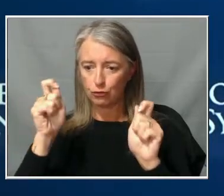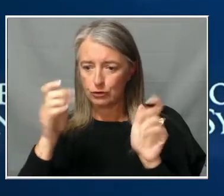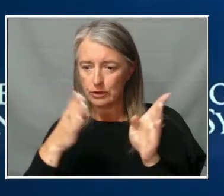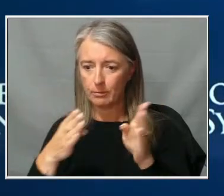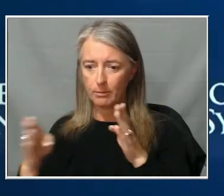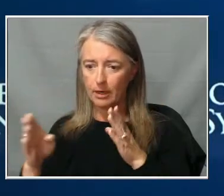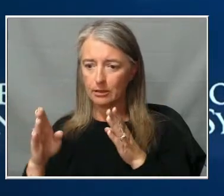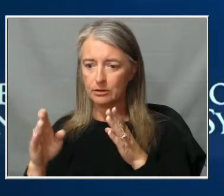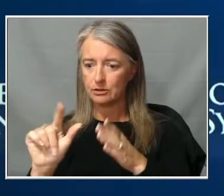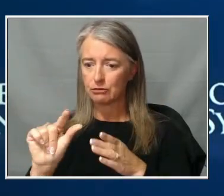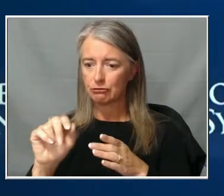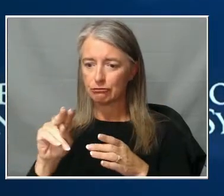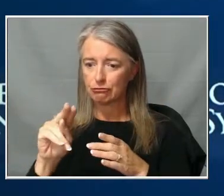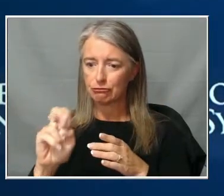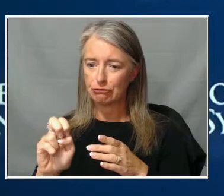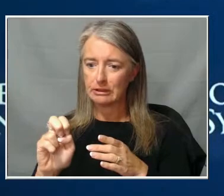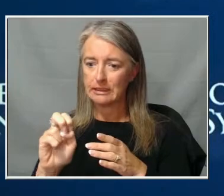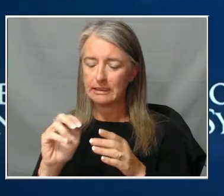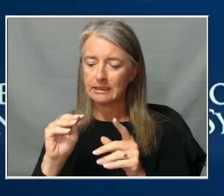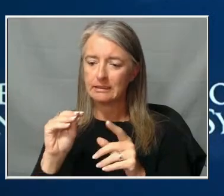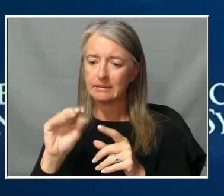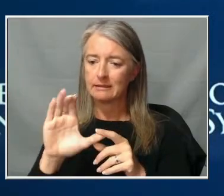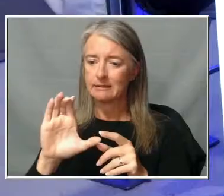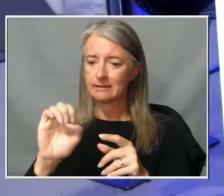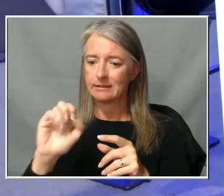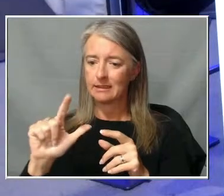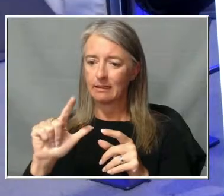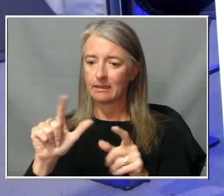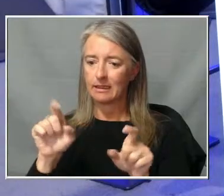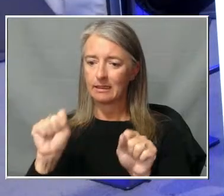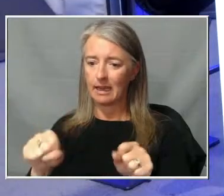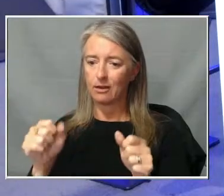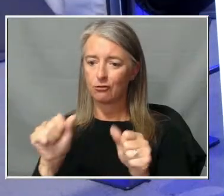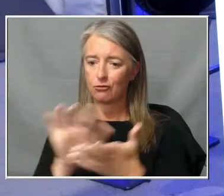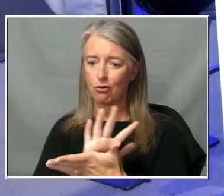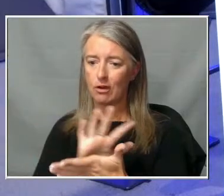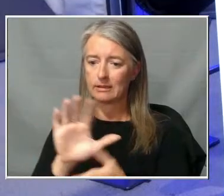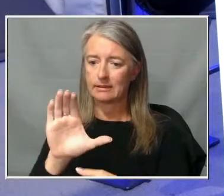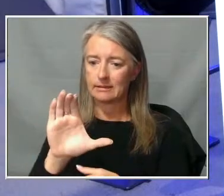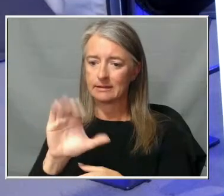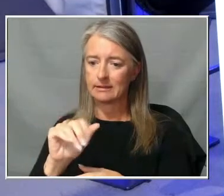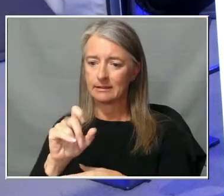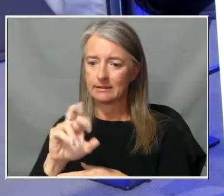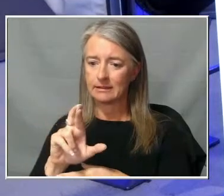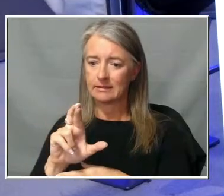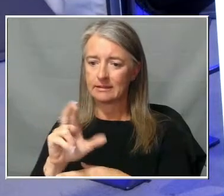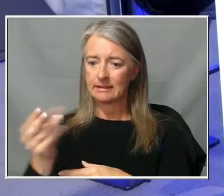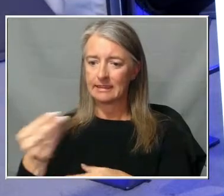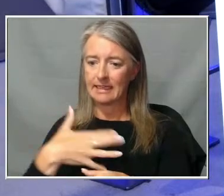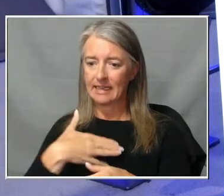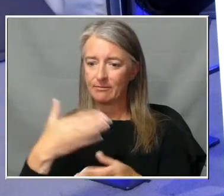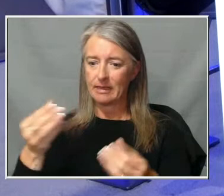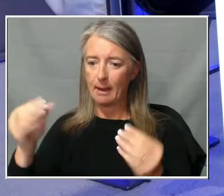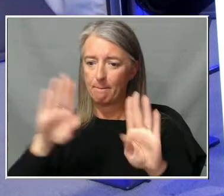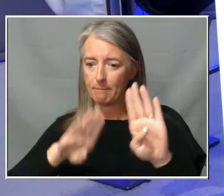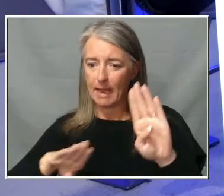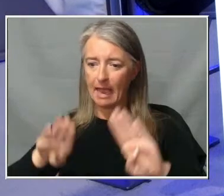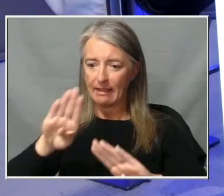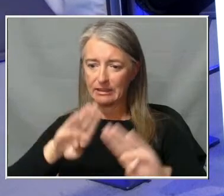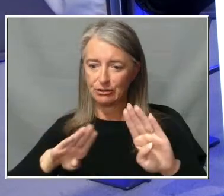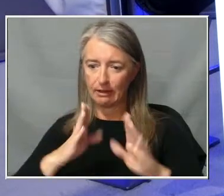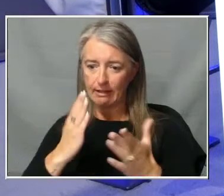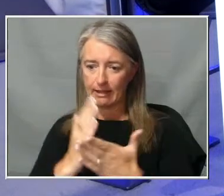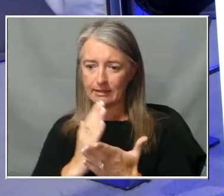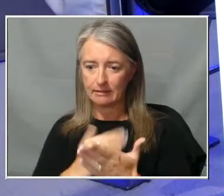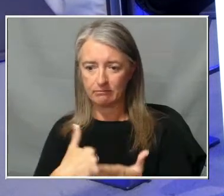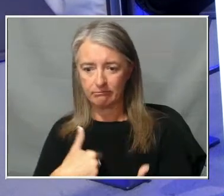expression in cells, and it can cause cancers by that. Well, I was going to ask you to give us a little biology lesson, and I did not do very good in biology, Dr. Weinman, so please explain it in